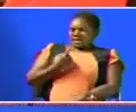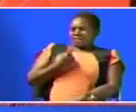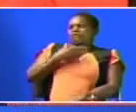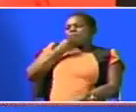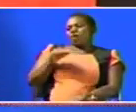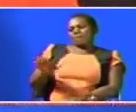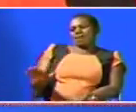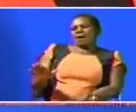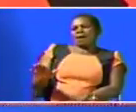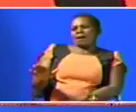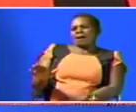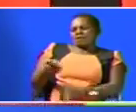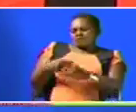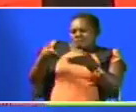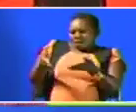wako.